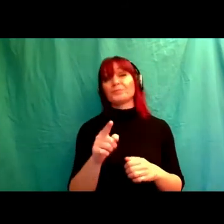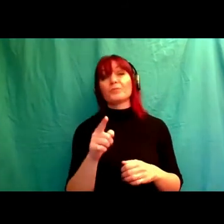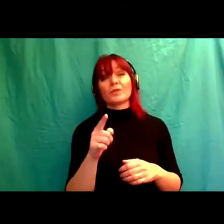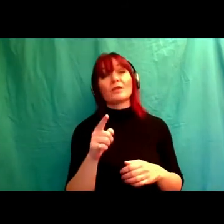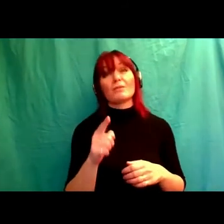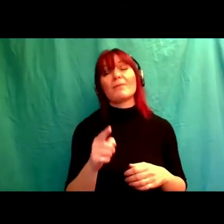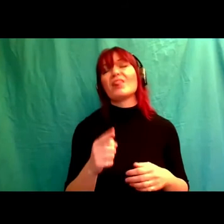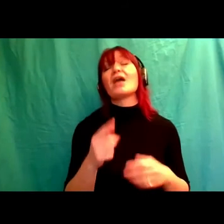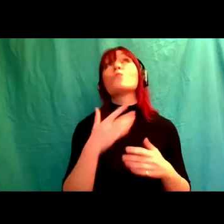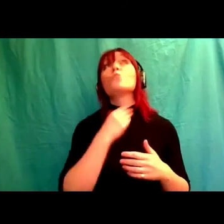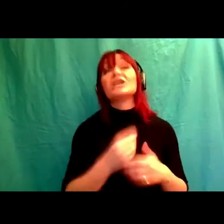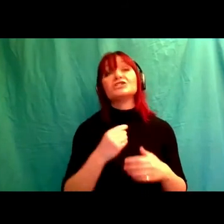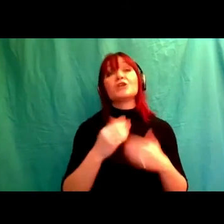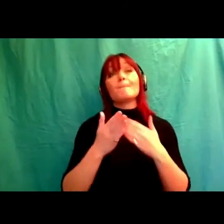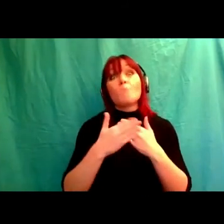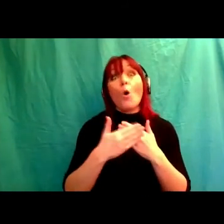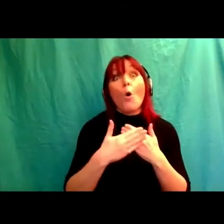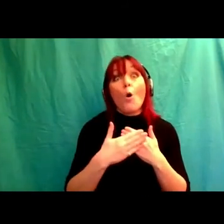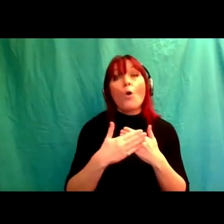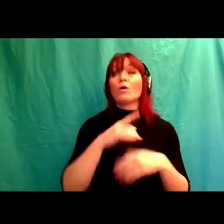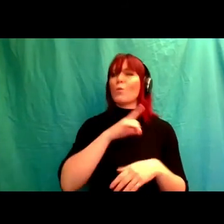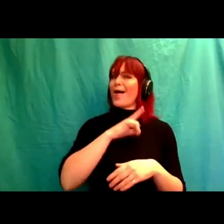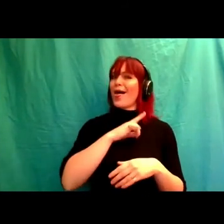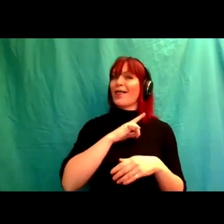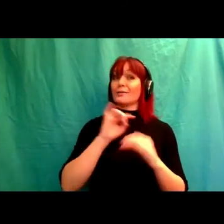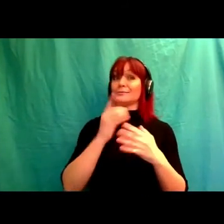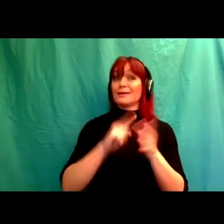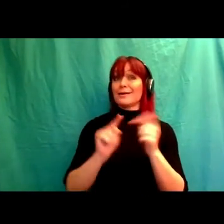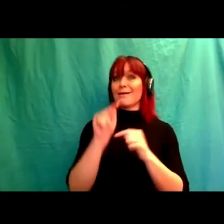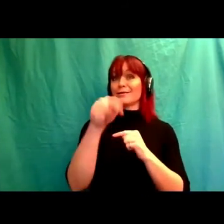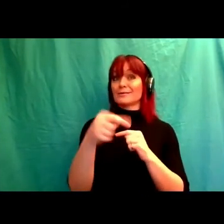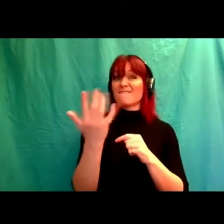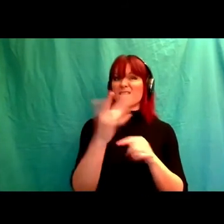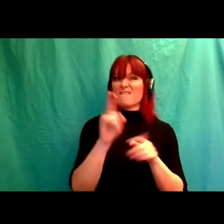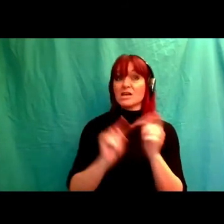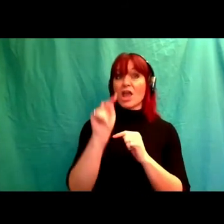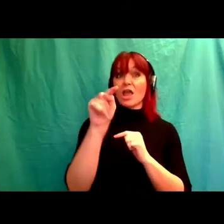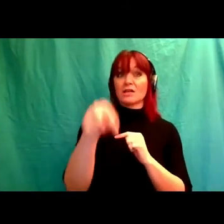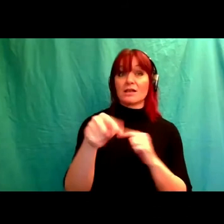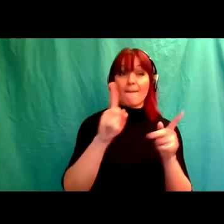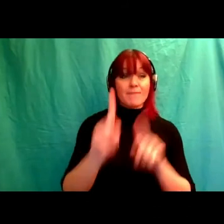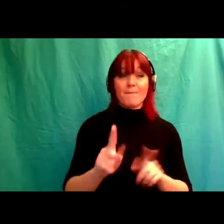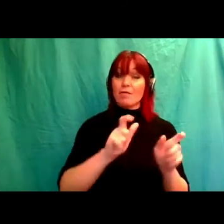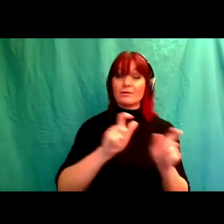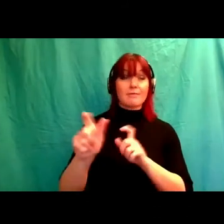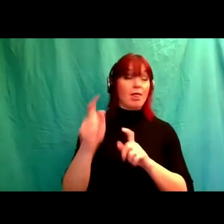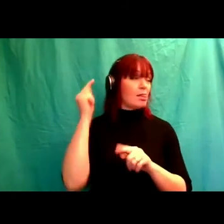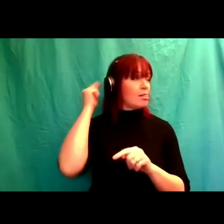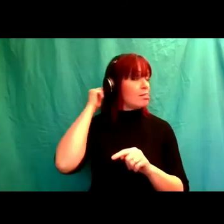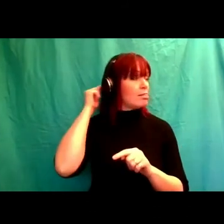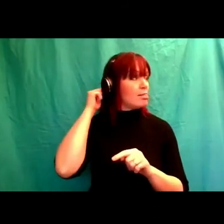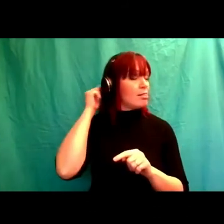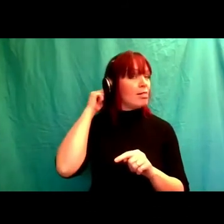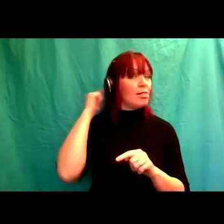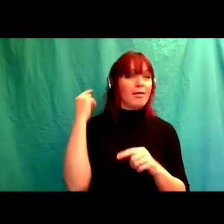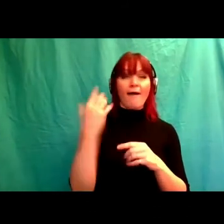of children more, because that 10 to 15 years on is still being scarred by the earthquake, and it will be scarred by the pandemic unless